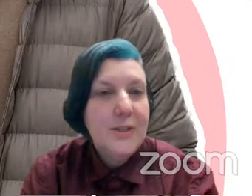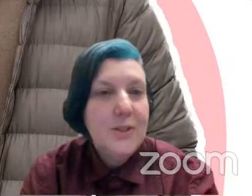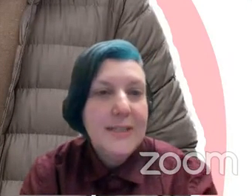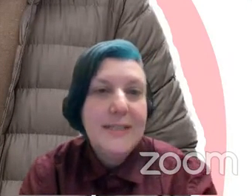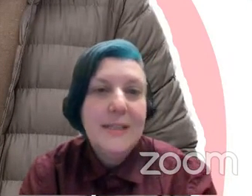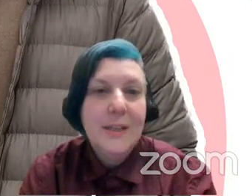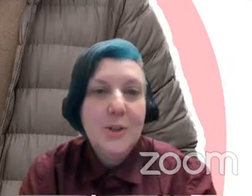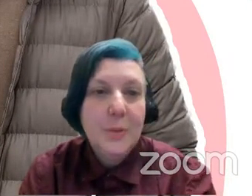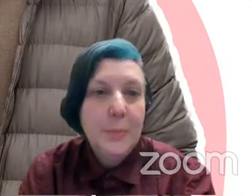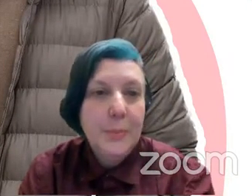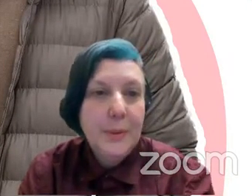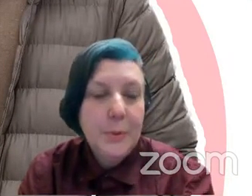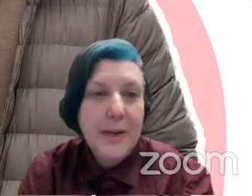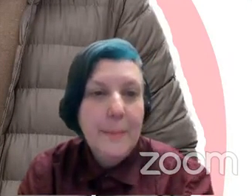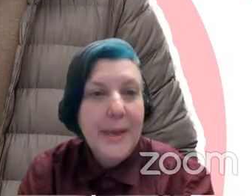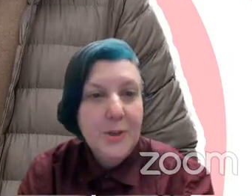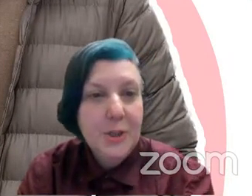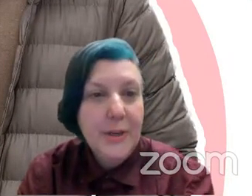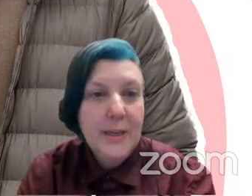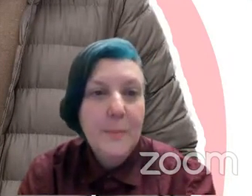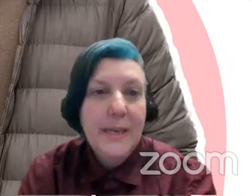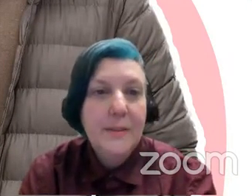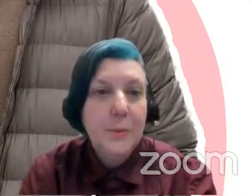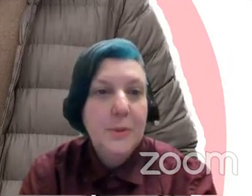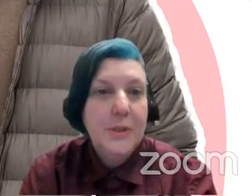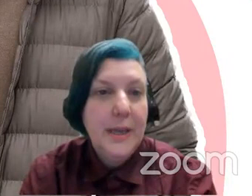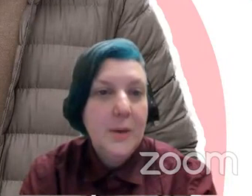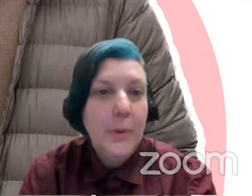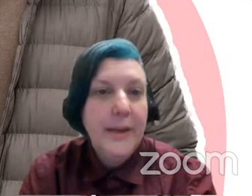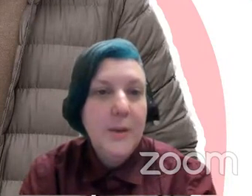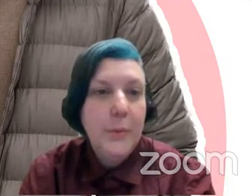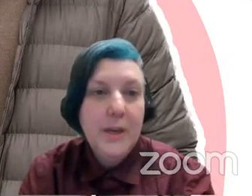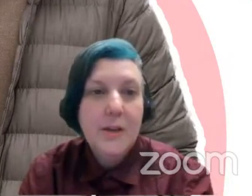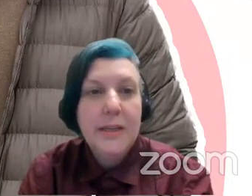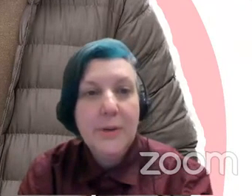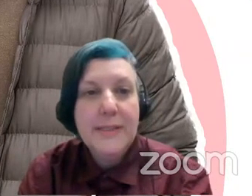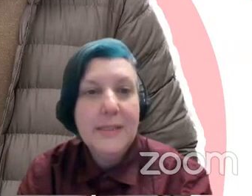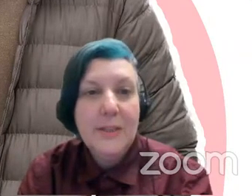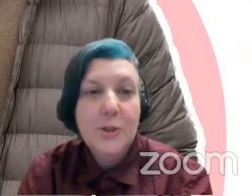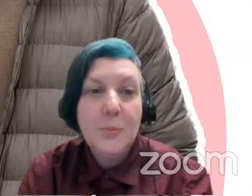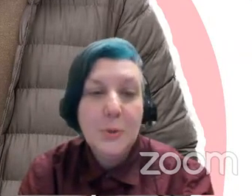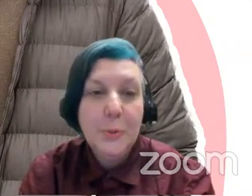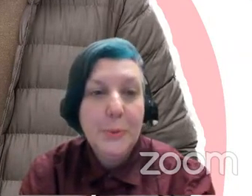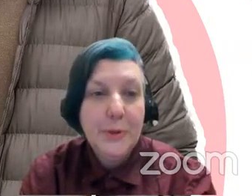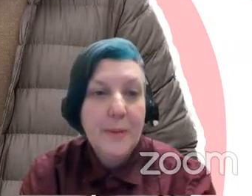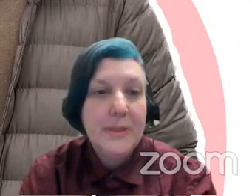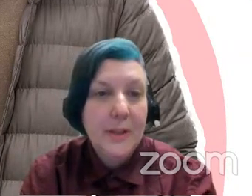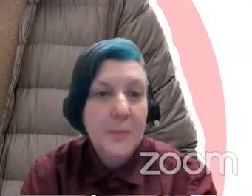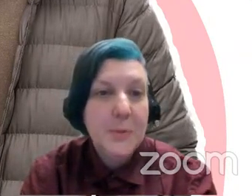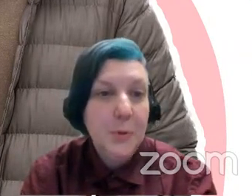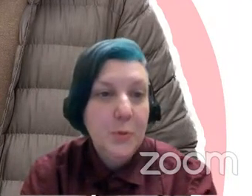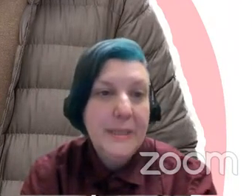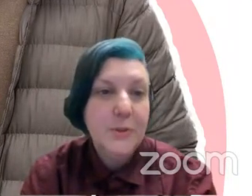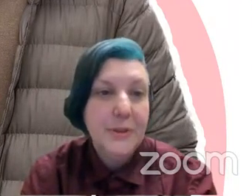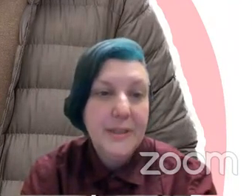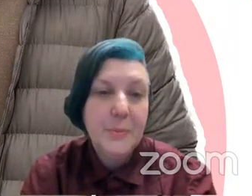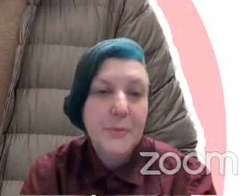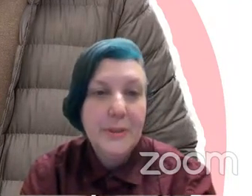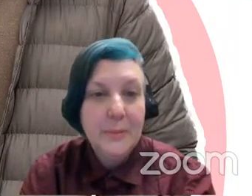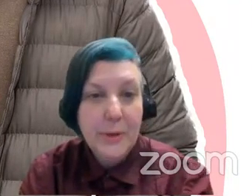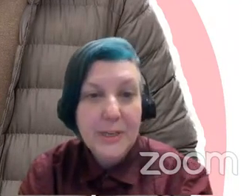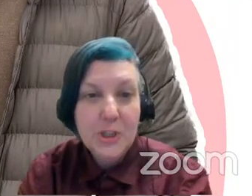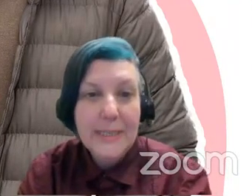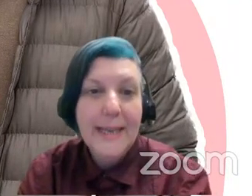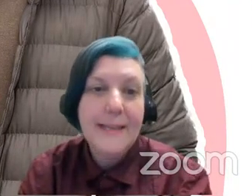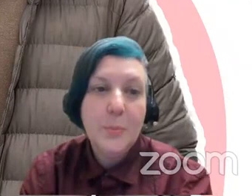who is the Trans Justice and Leadership Program Manager at Make the Road NY, where he runs the Leadership School program, develops movement,